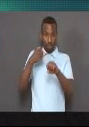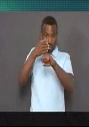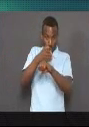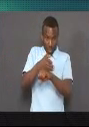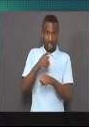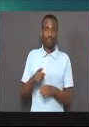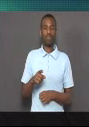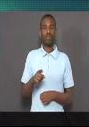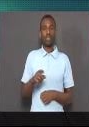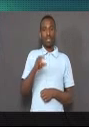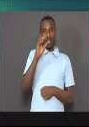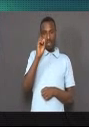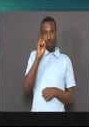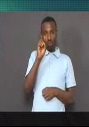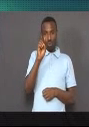2.62.